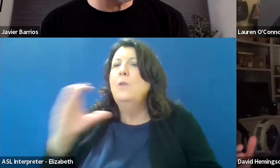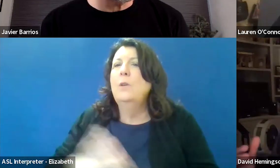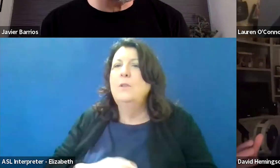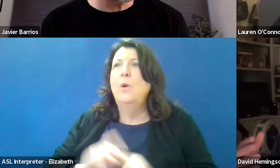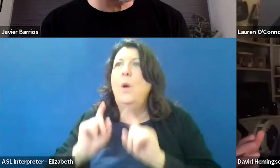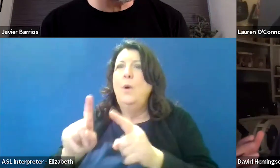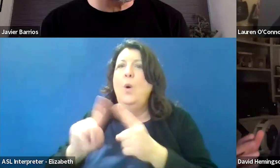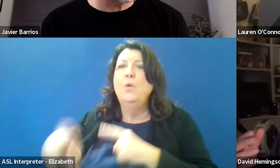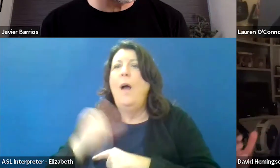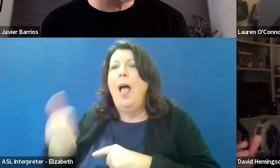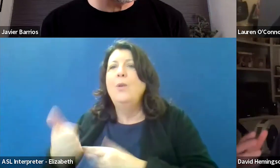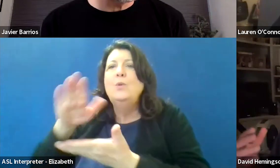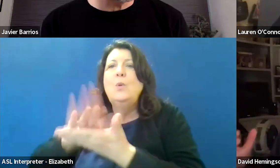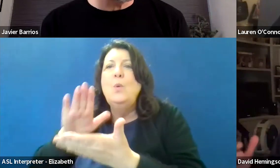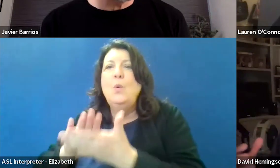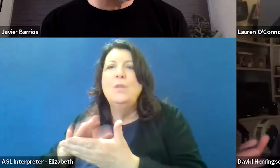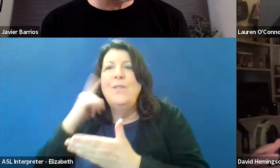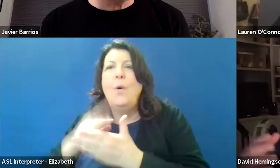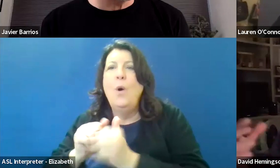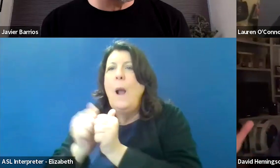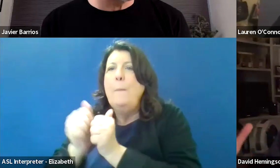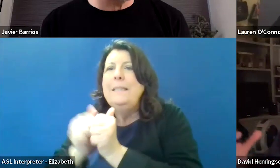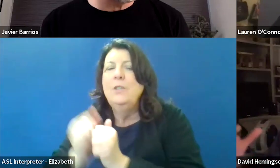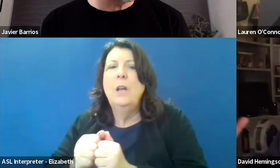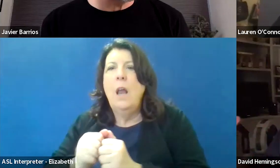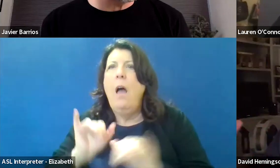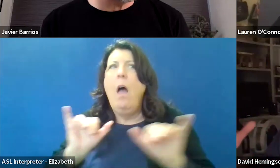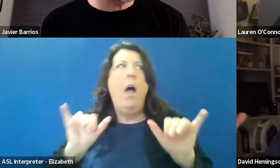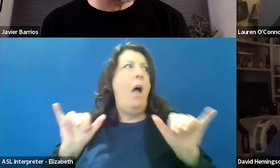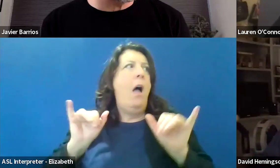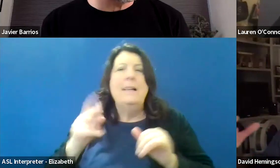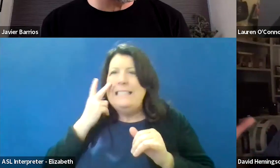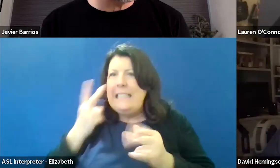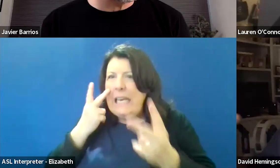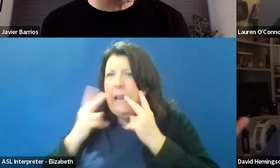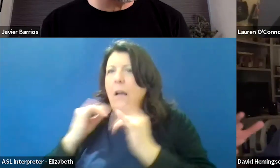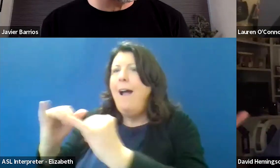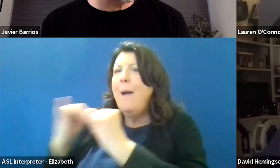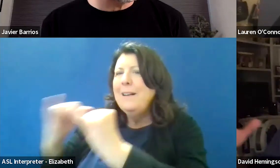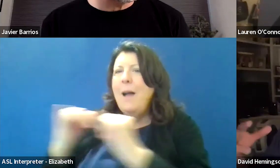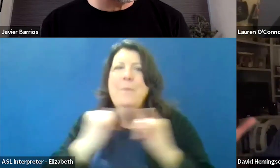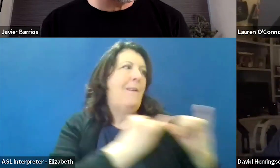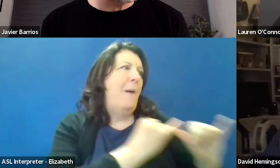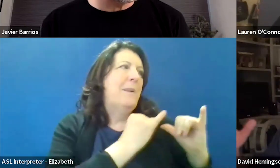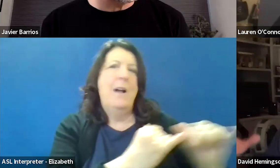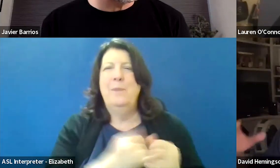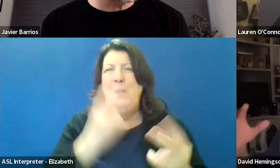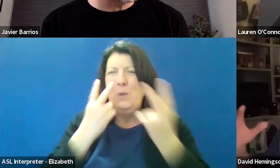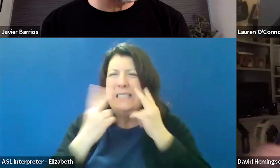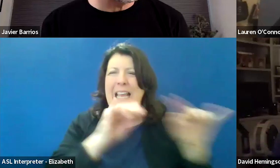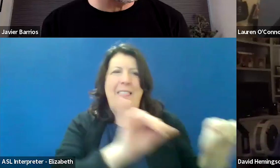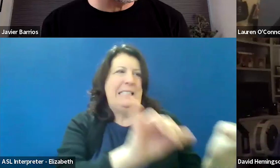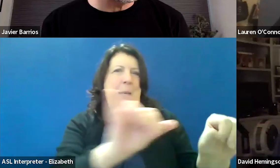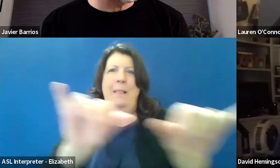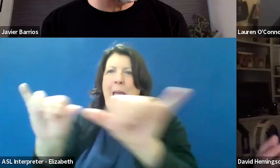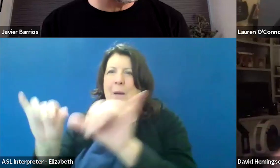these other schools, and I'd be like, oh, this is really fascinating. Here's the common themes, and you just notice the similarities school to school and some of the